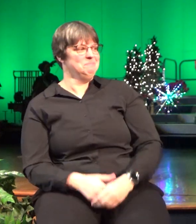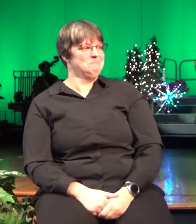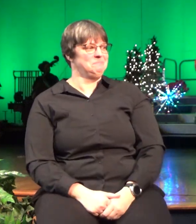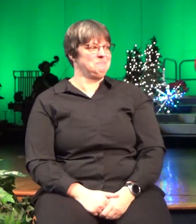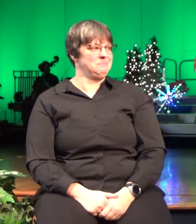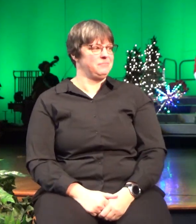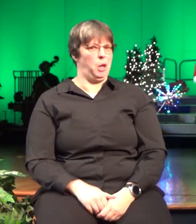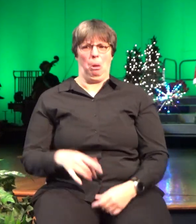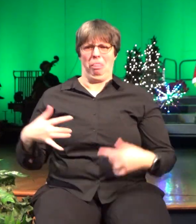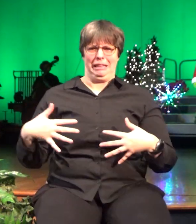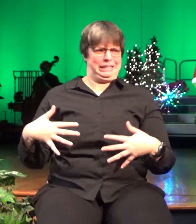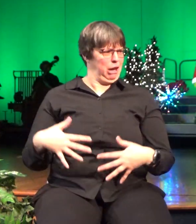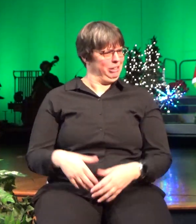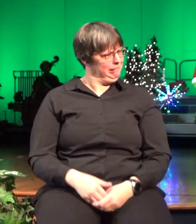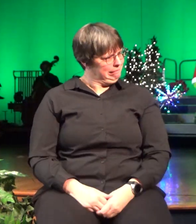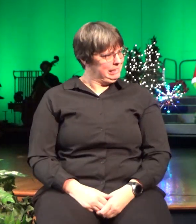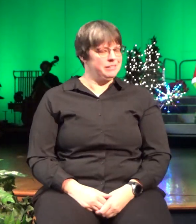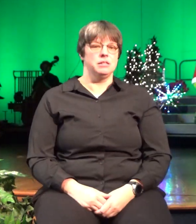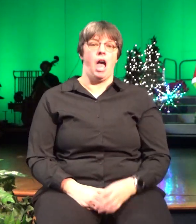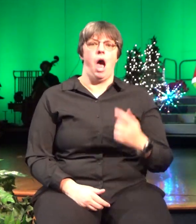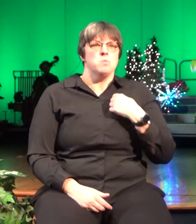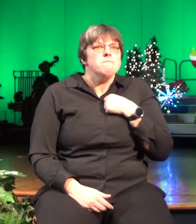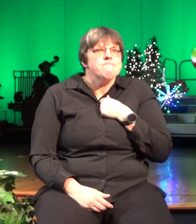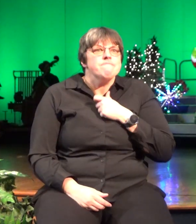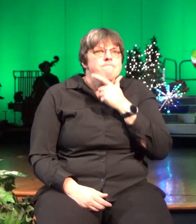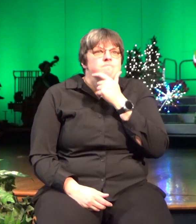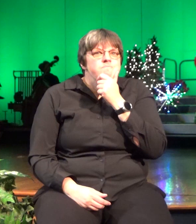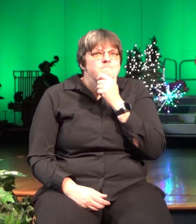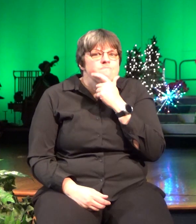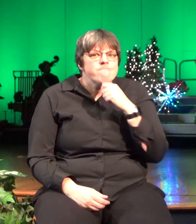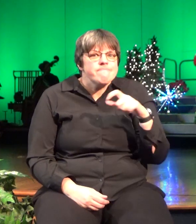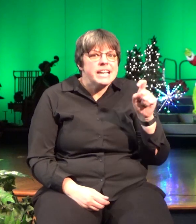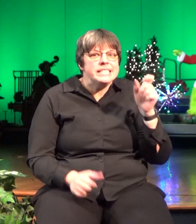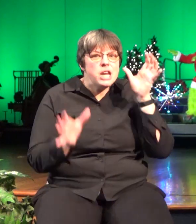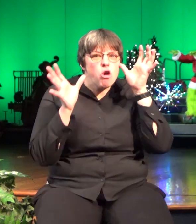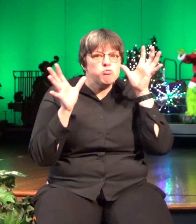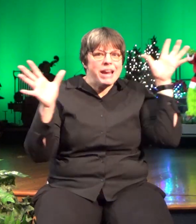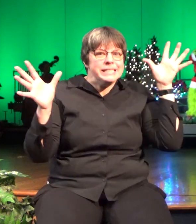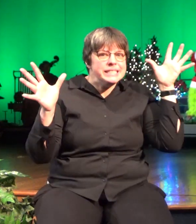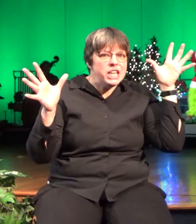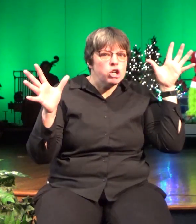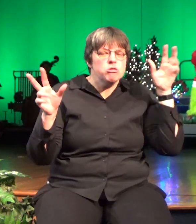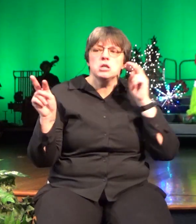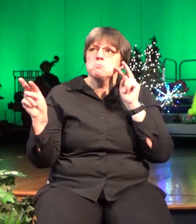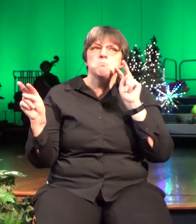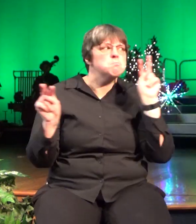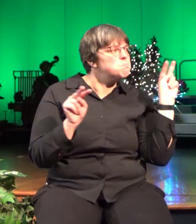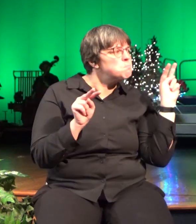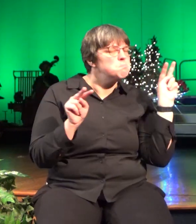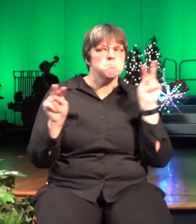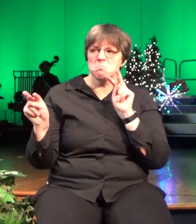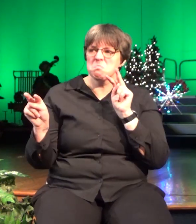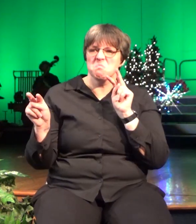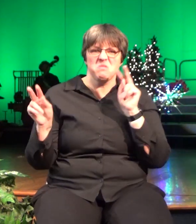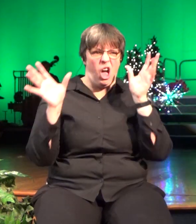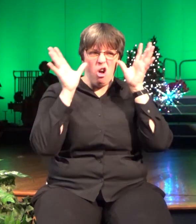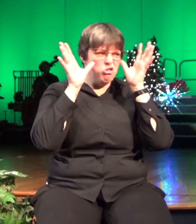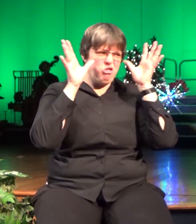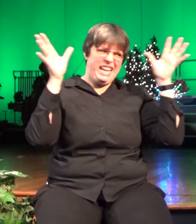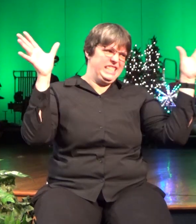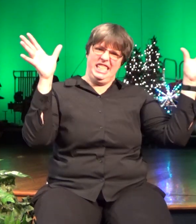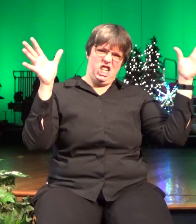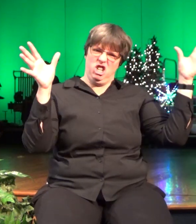That's scary. All I need is a reindeer. The Grinch looked around. But since reindeer